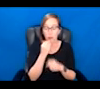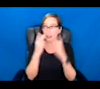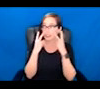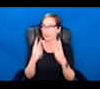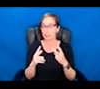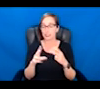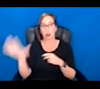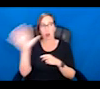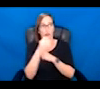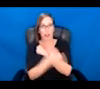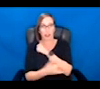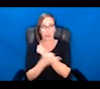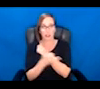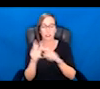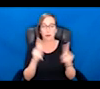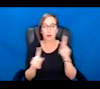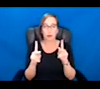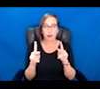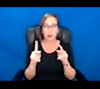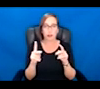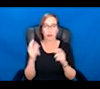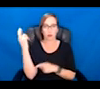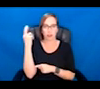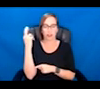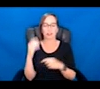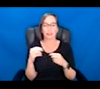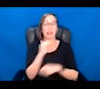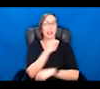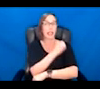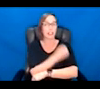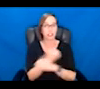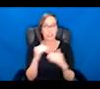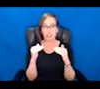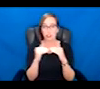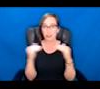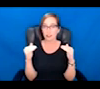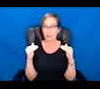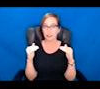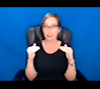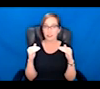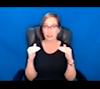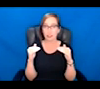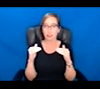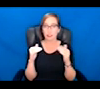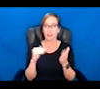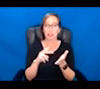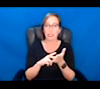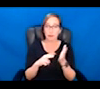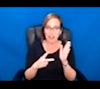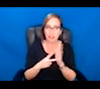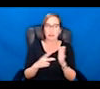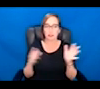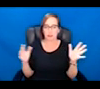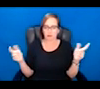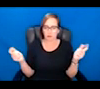where people are beginning to recognize that energy justice means actually, it means sovereignty, it means pulling together